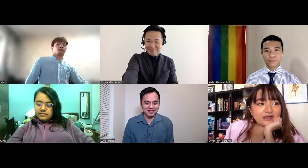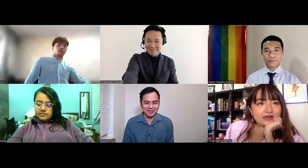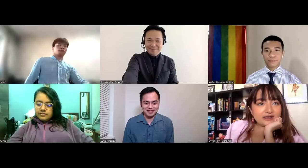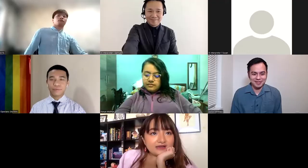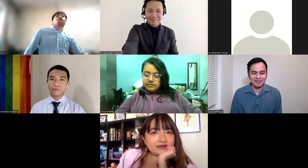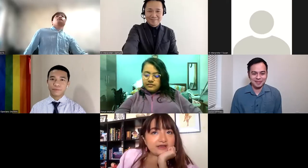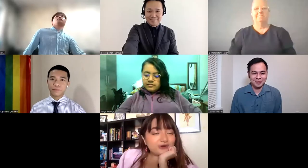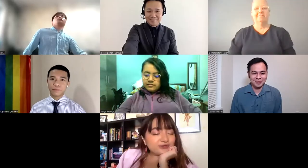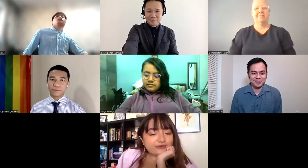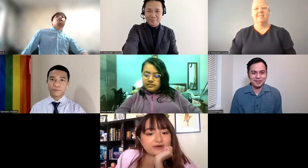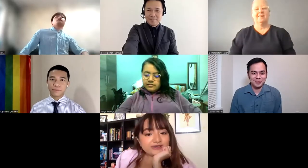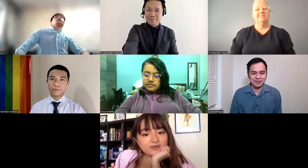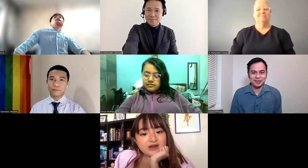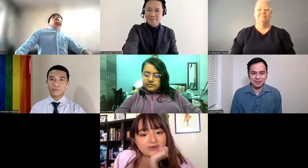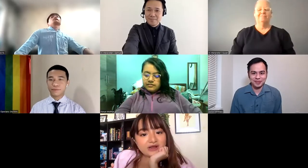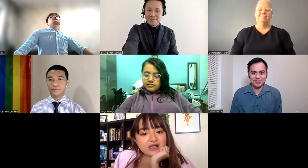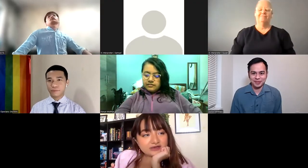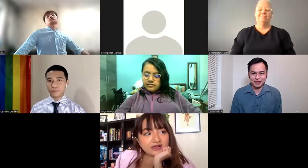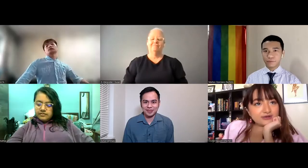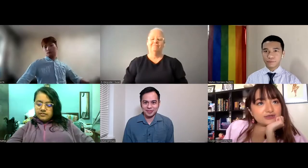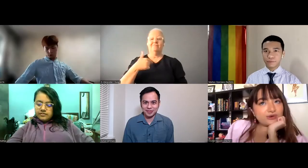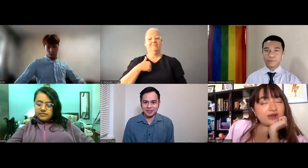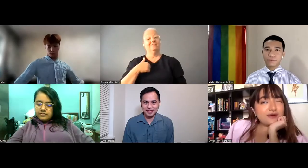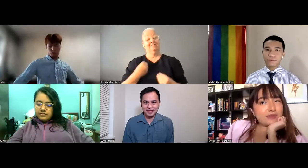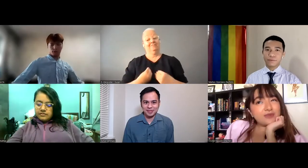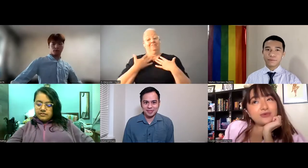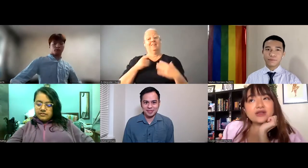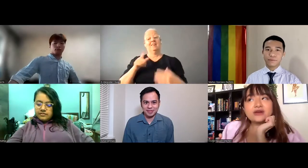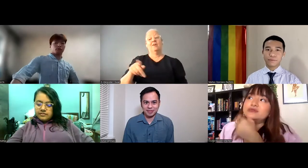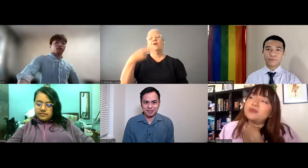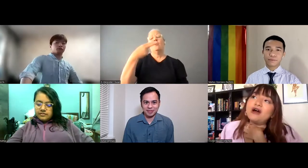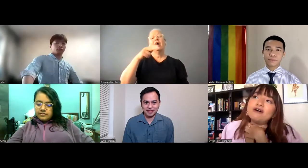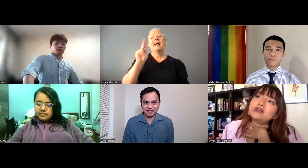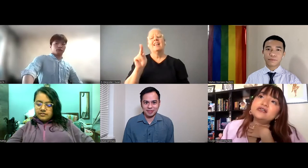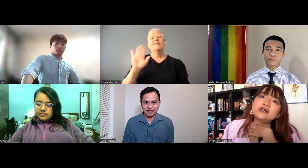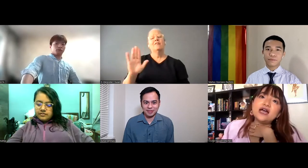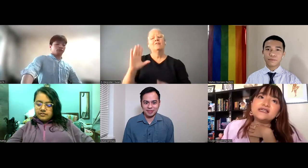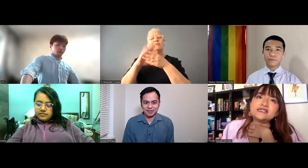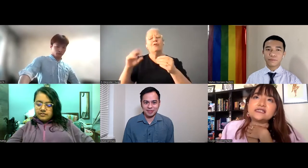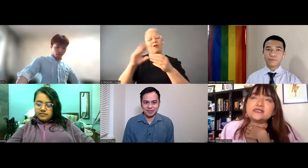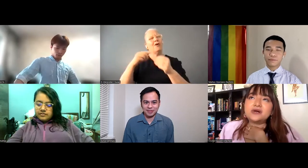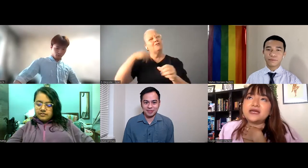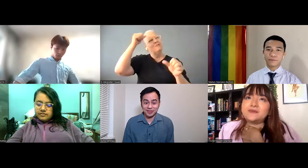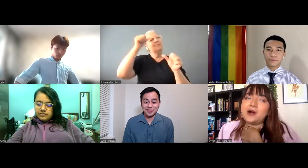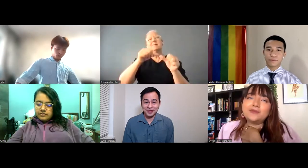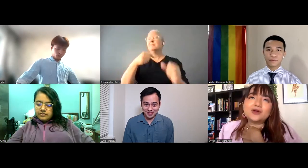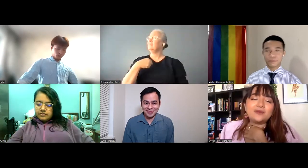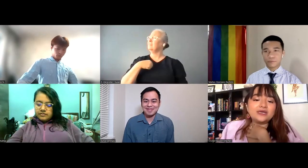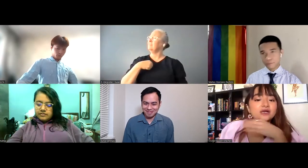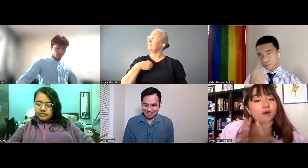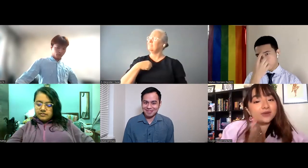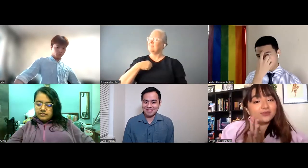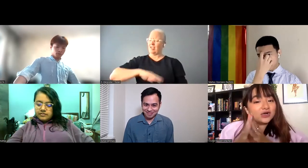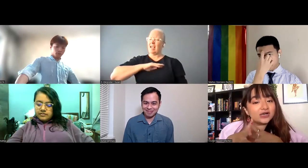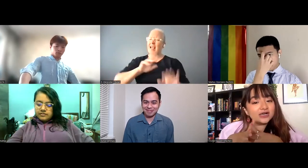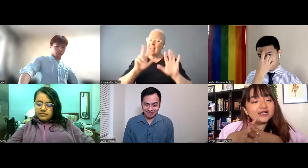Absolutely. I am also very inspired by Helen Keller's story. I remember when I was about 8, my mom got me